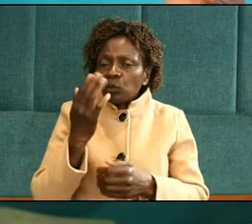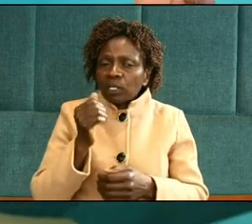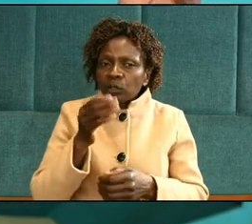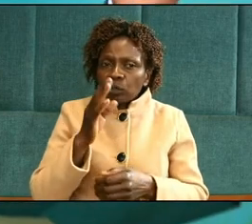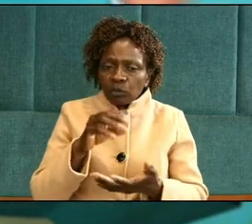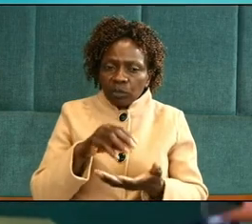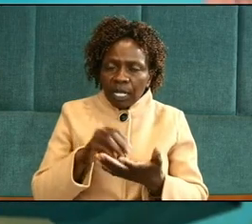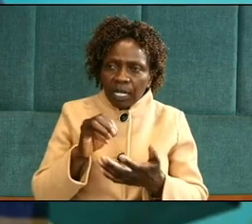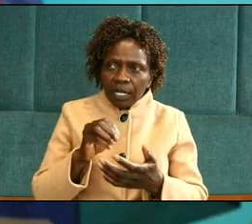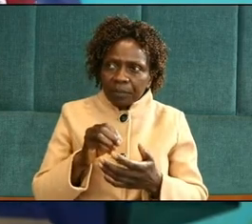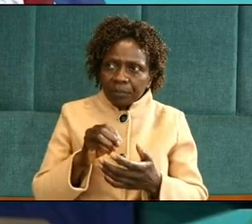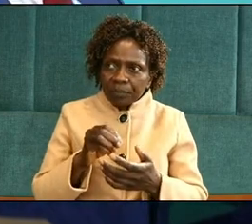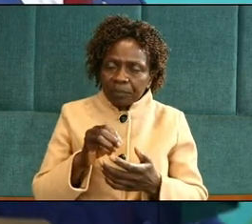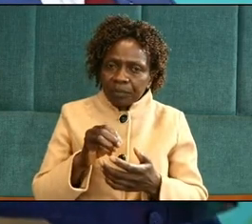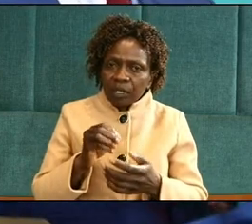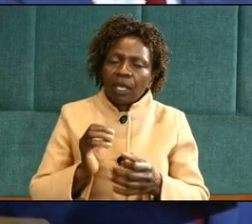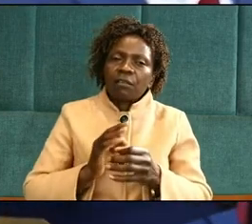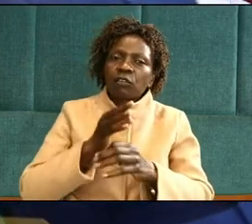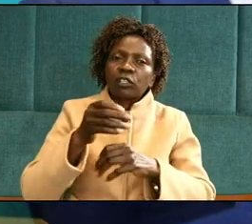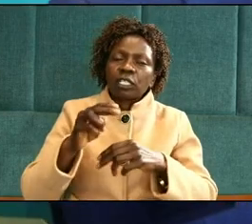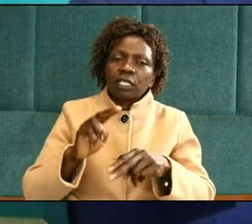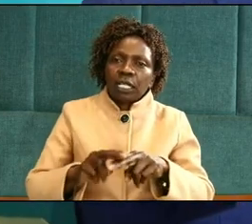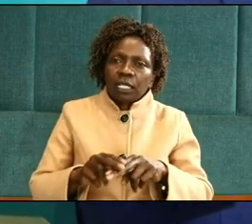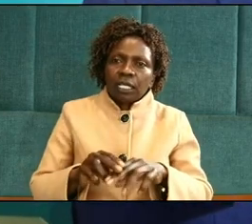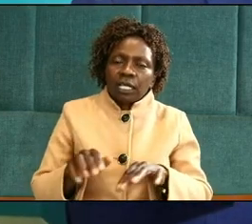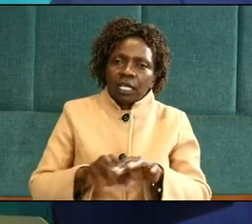to take a front face in your marriage.